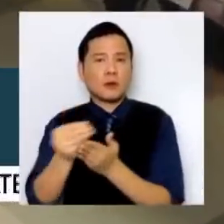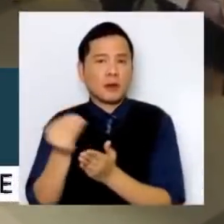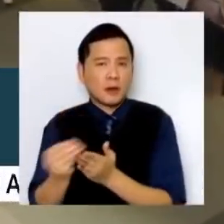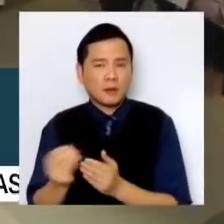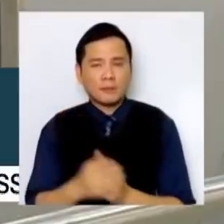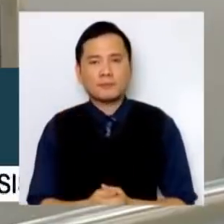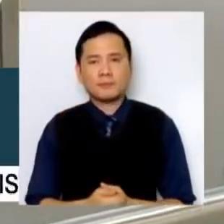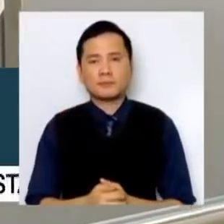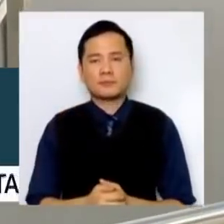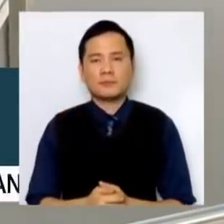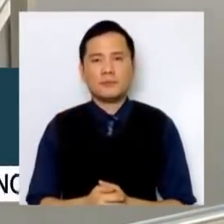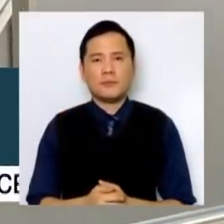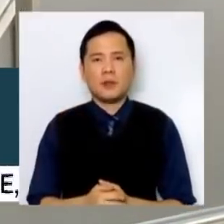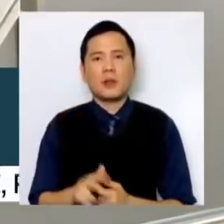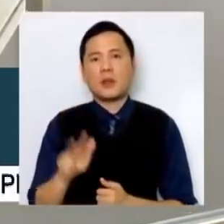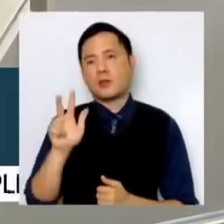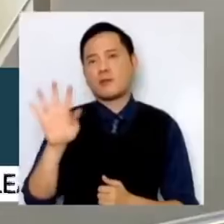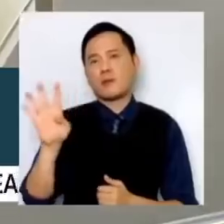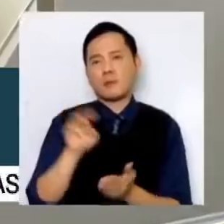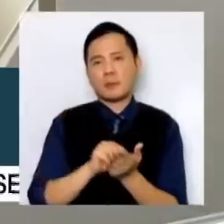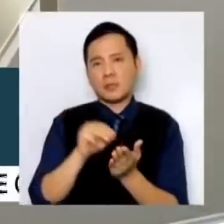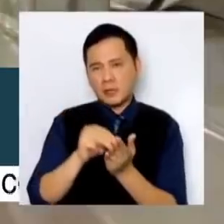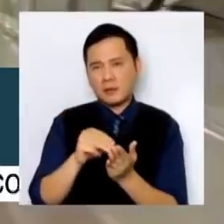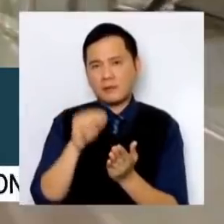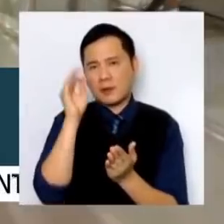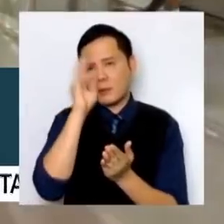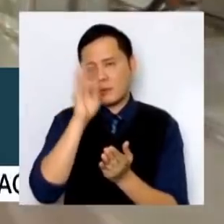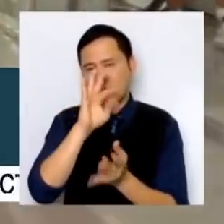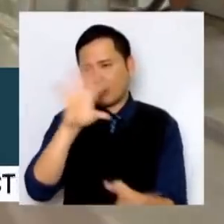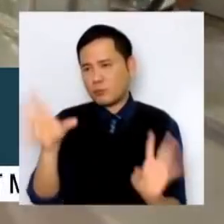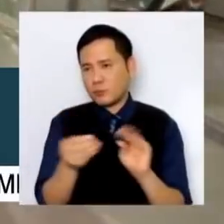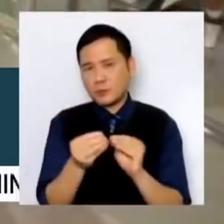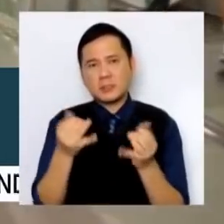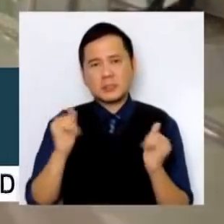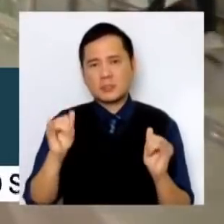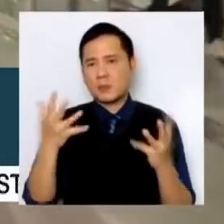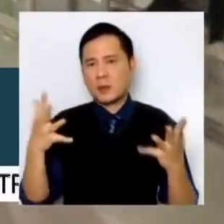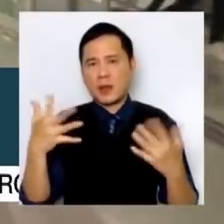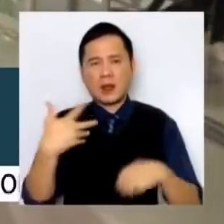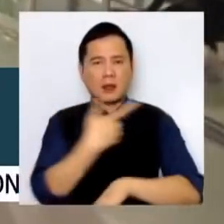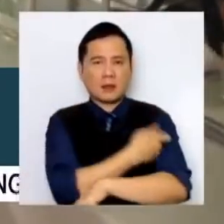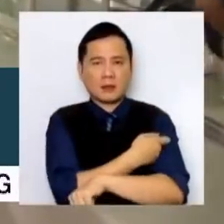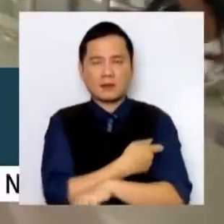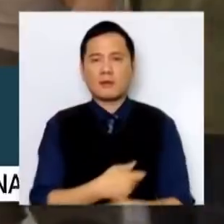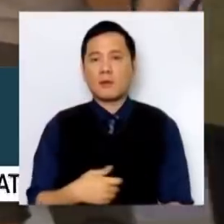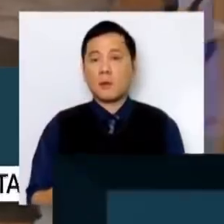million Filipinos remain unvaccinated, and around 500,000 of them are in Metro Manila.